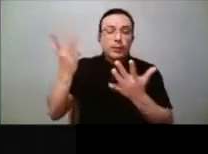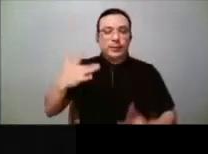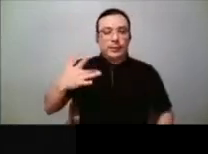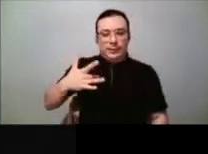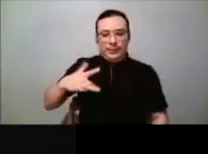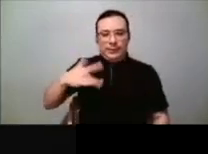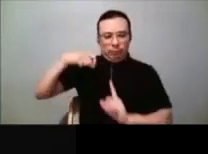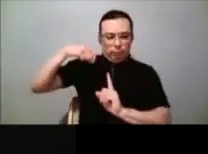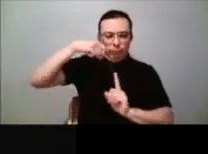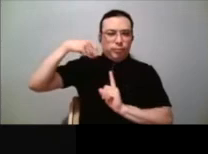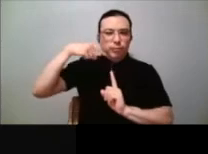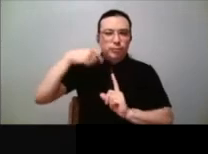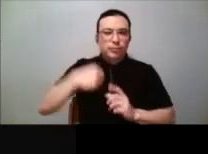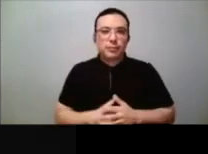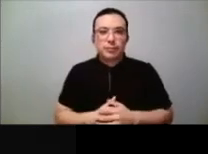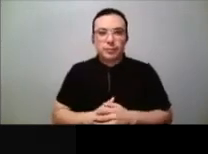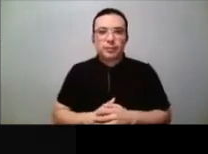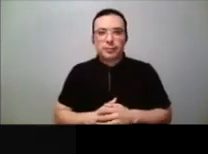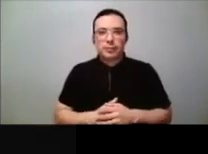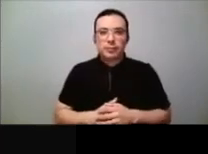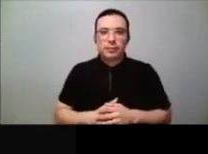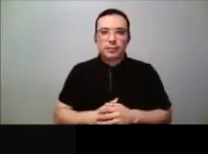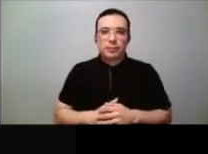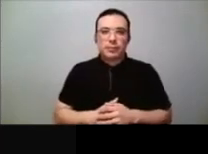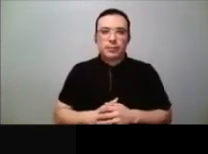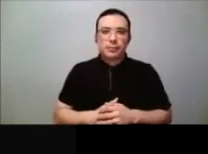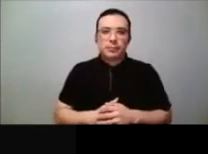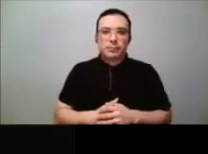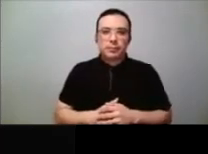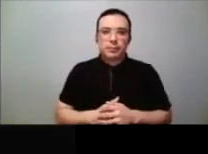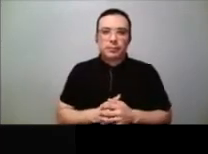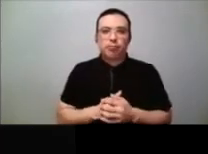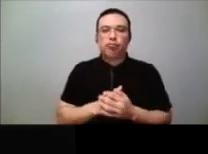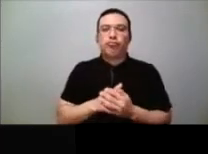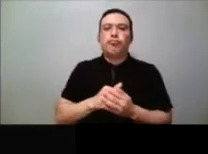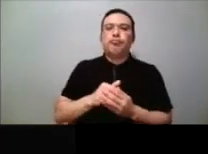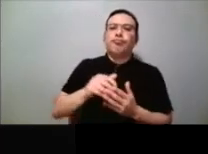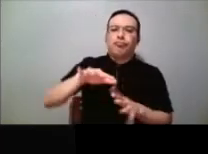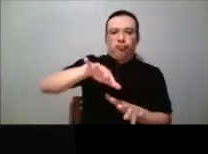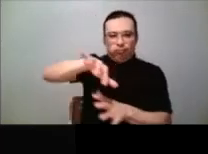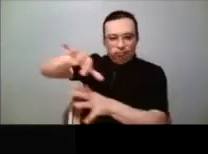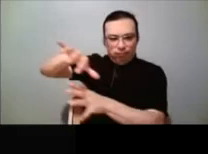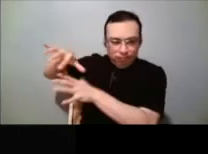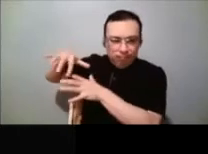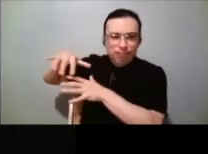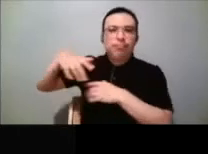Past the ingrained compulsions of ableist, heteropatriarchal racial capitalism.